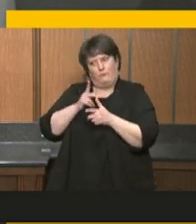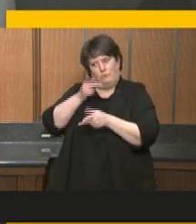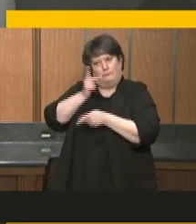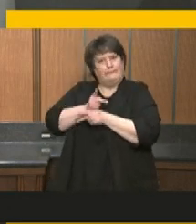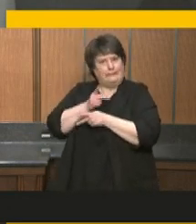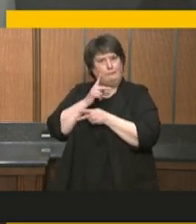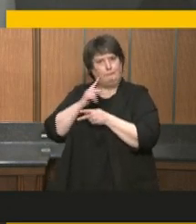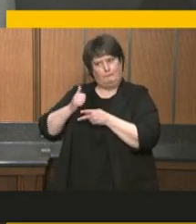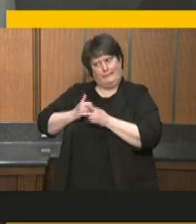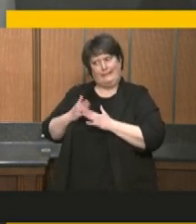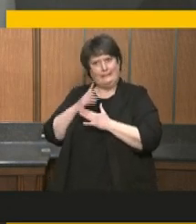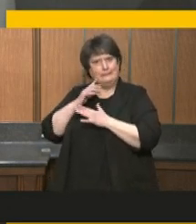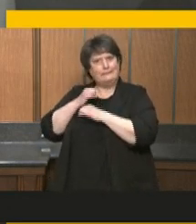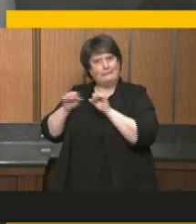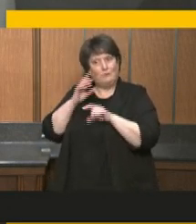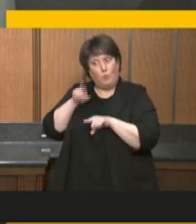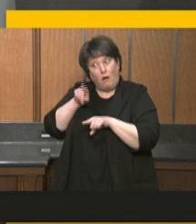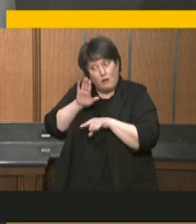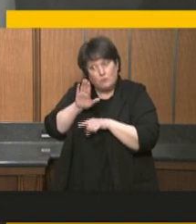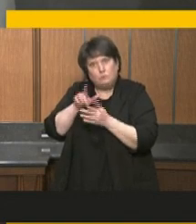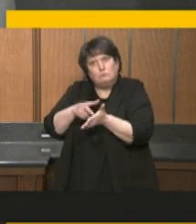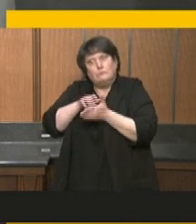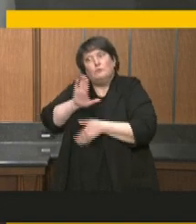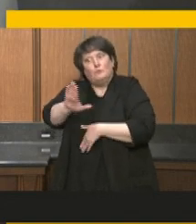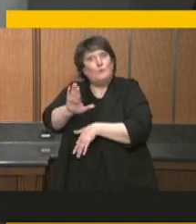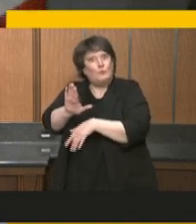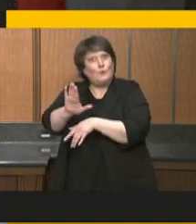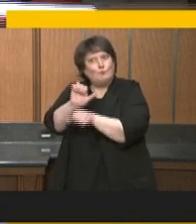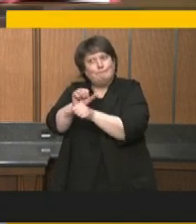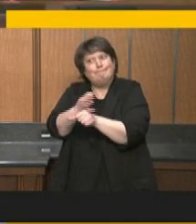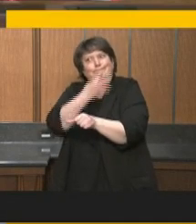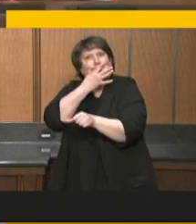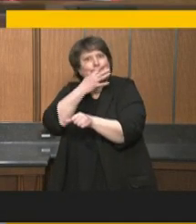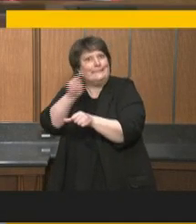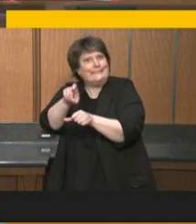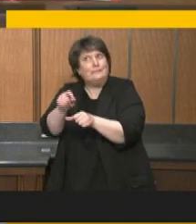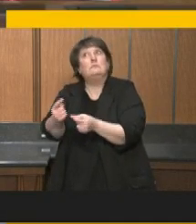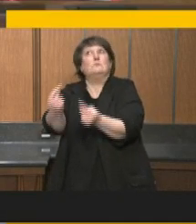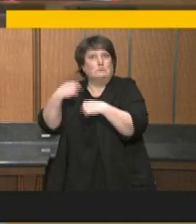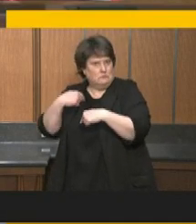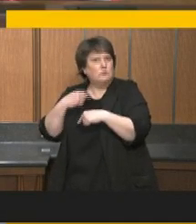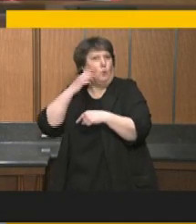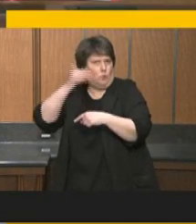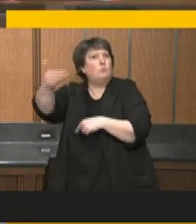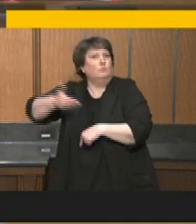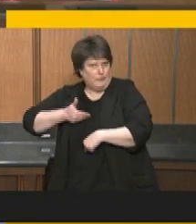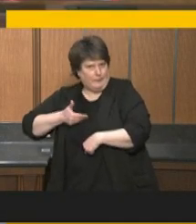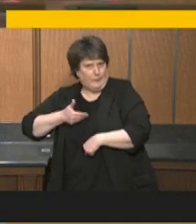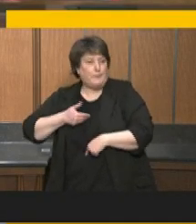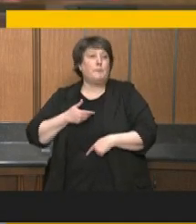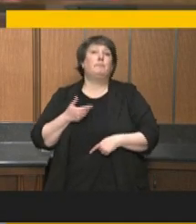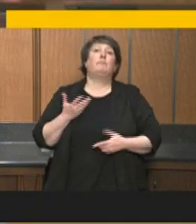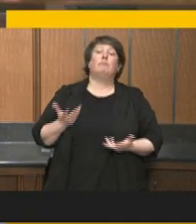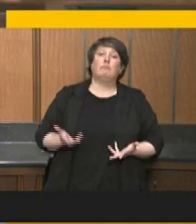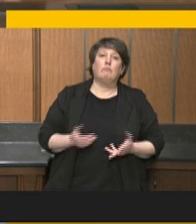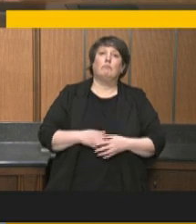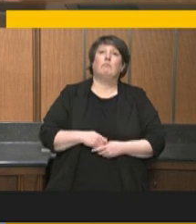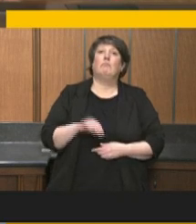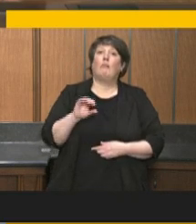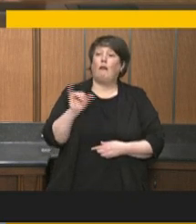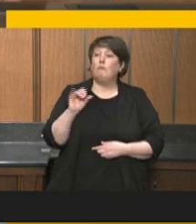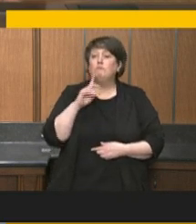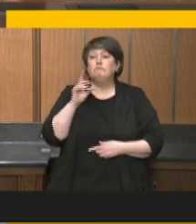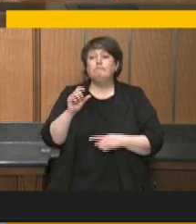their work will be important to save lives. We also know that others are impacted. And for